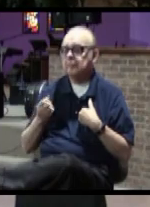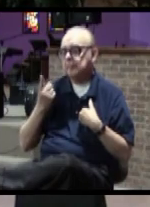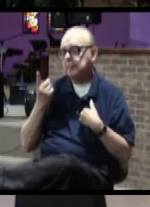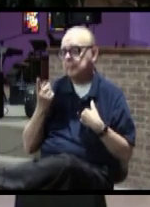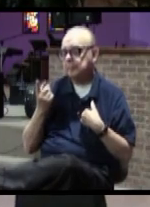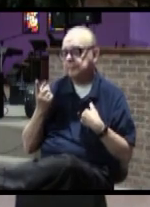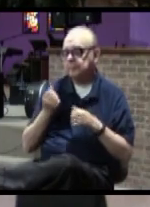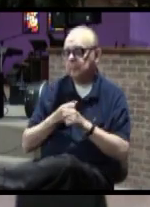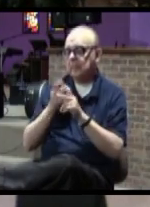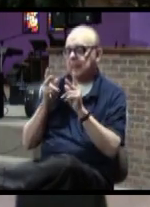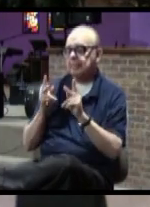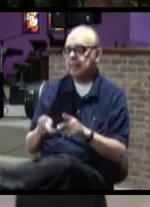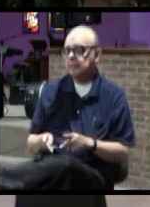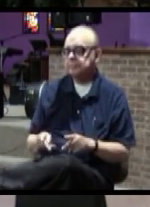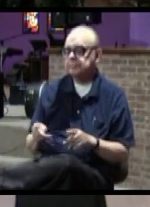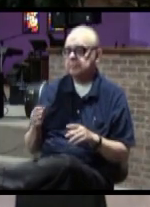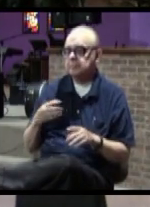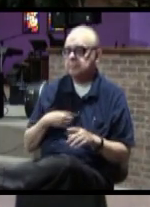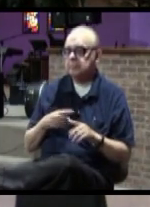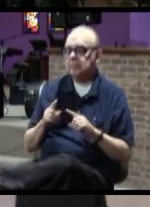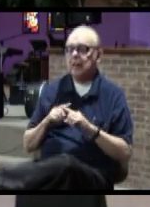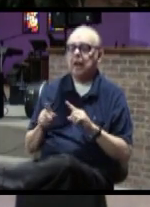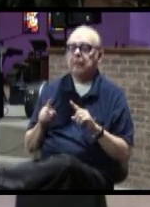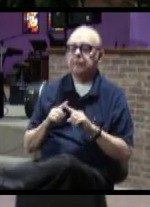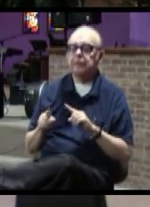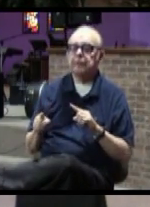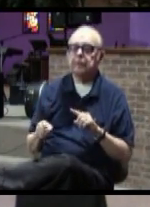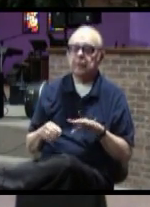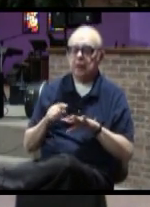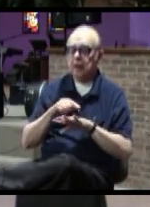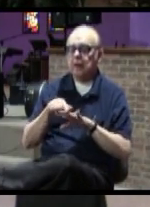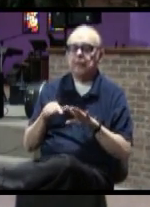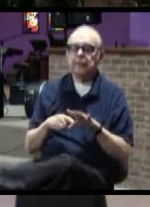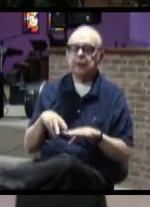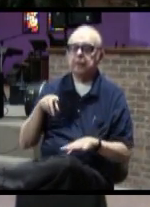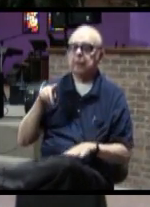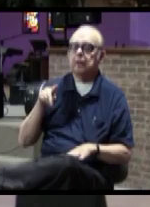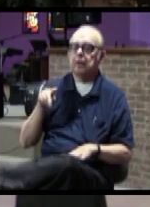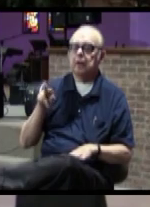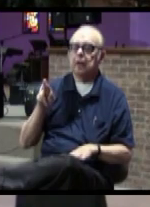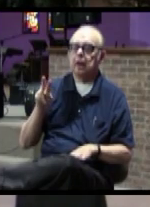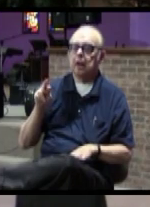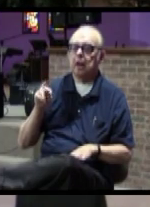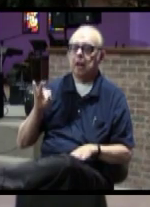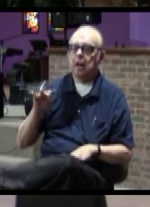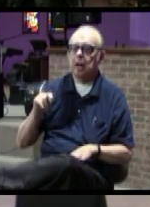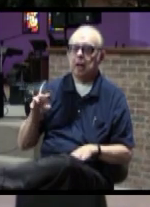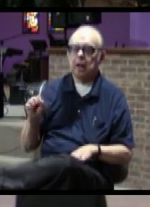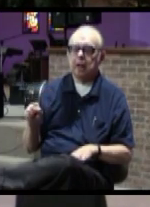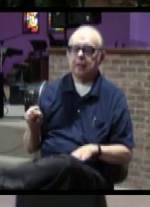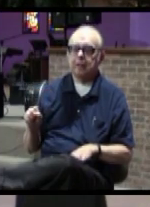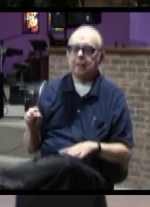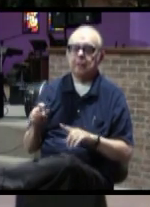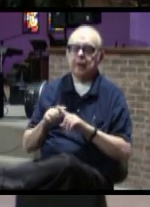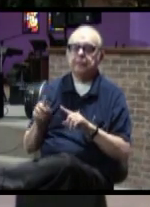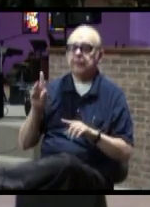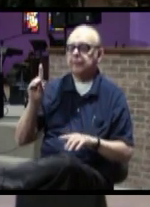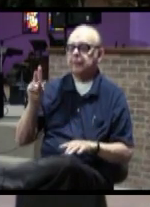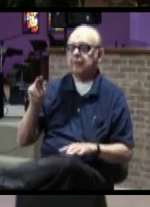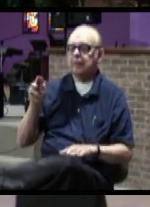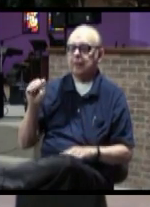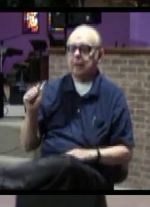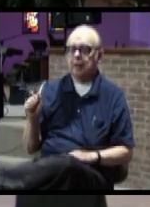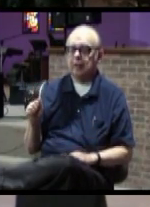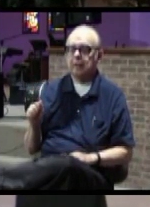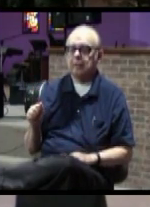But do you understand that each and every one of us have different fingerprints? Each and every one of us have